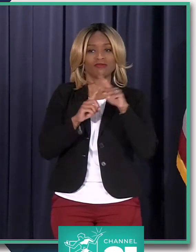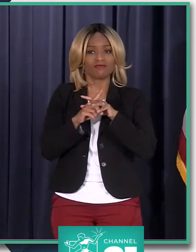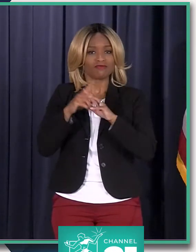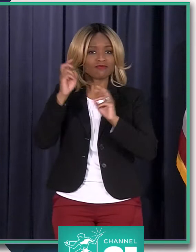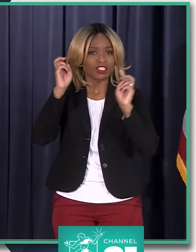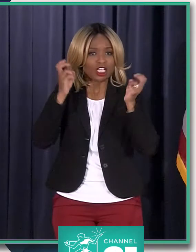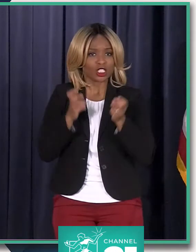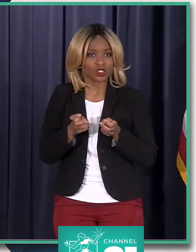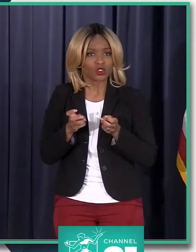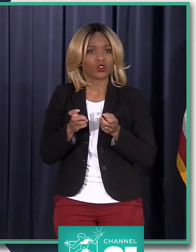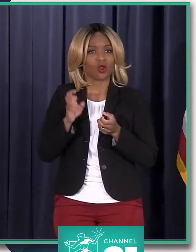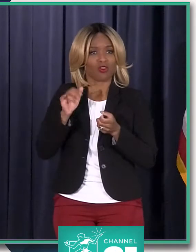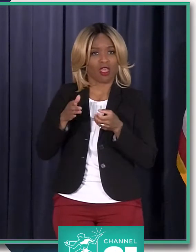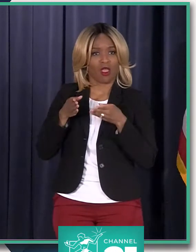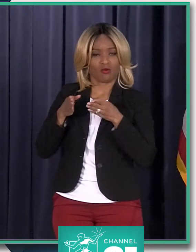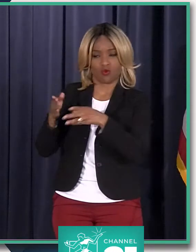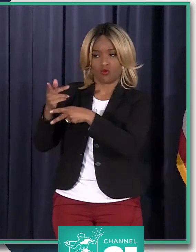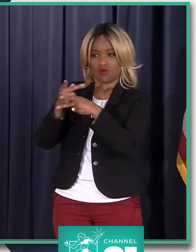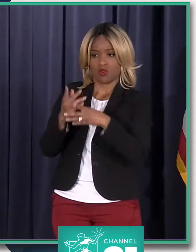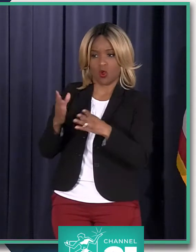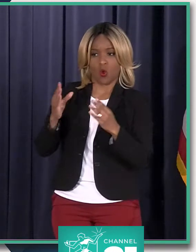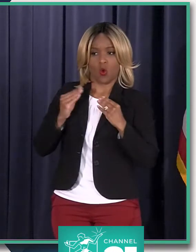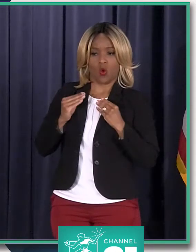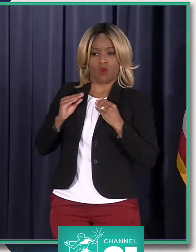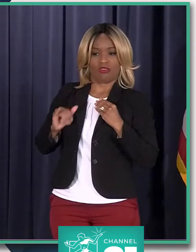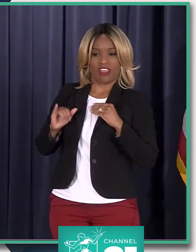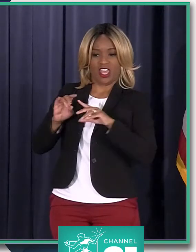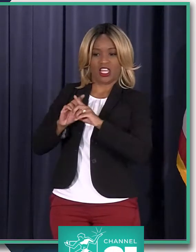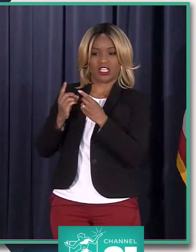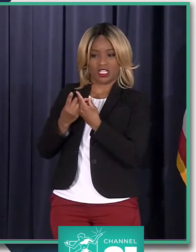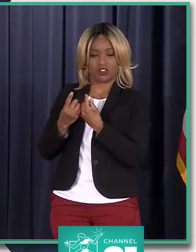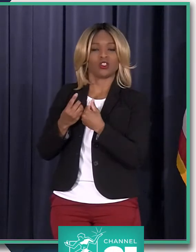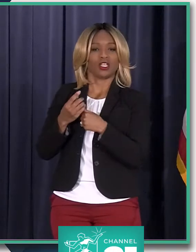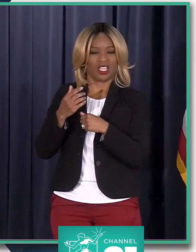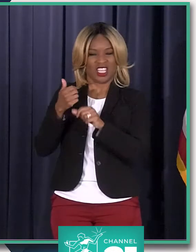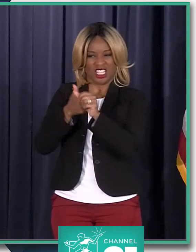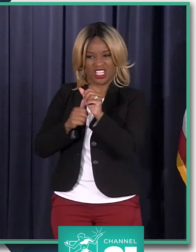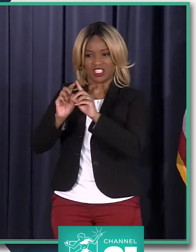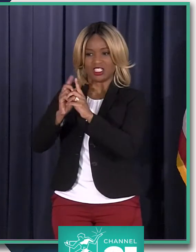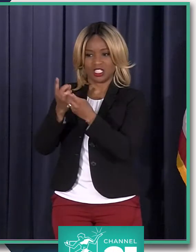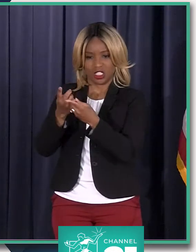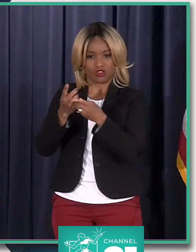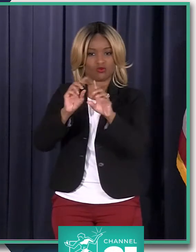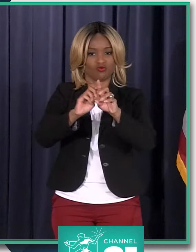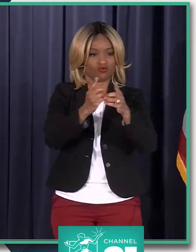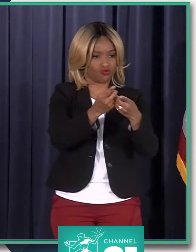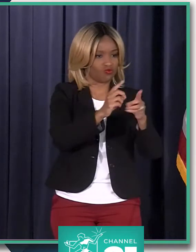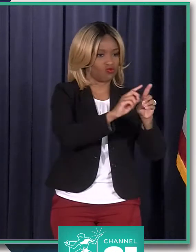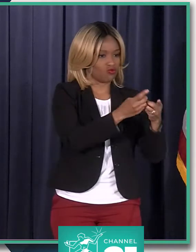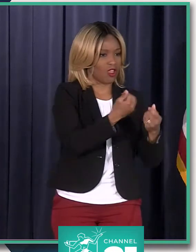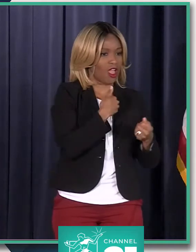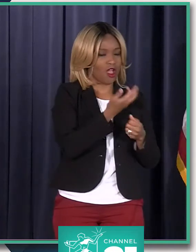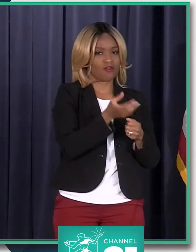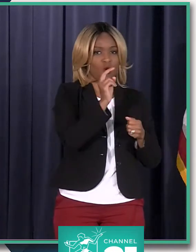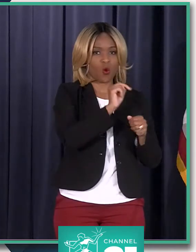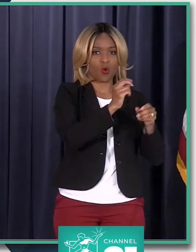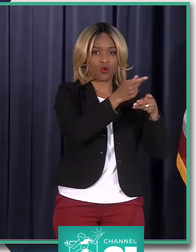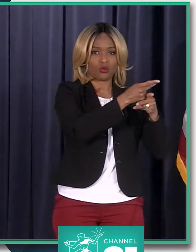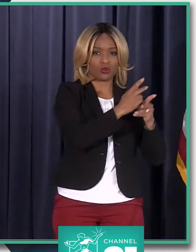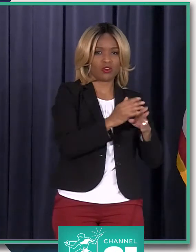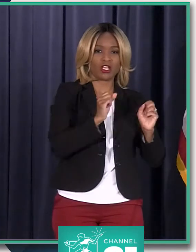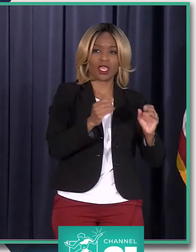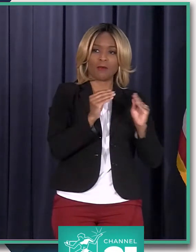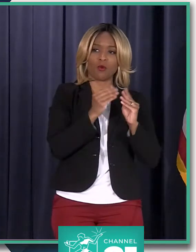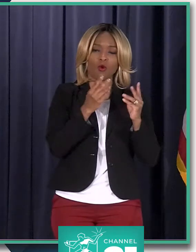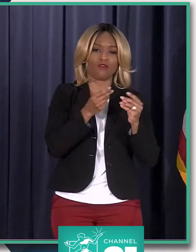issue, that road supervisor owns that district, and each district will have one. They'll be able to respond to issues a lot faster,